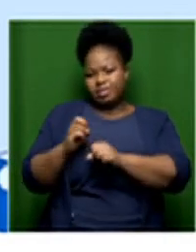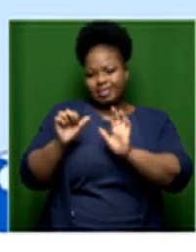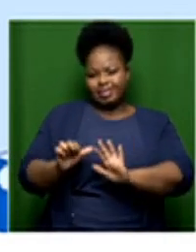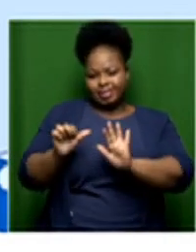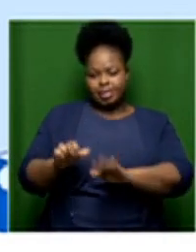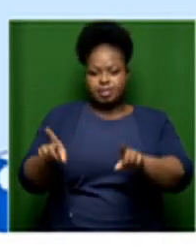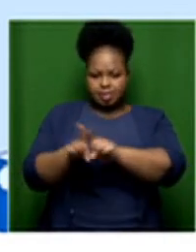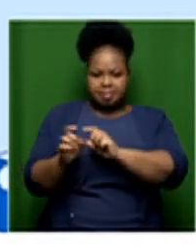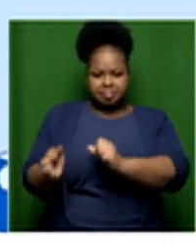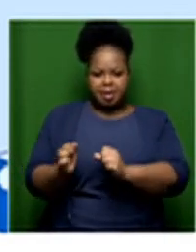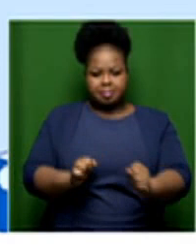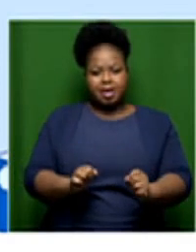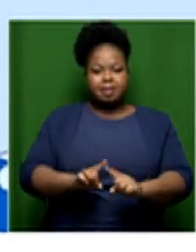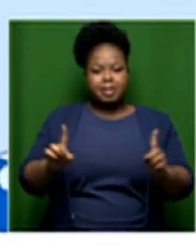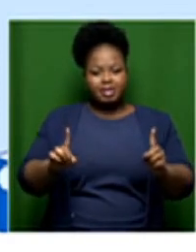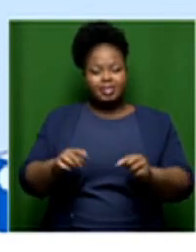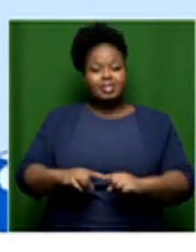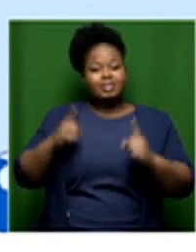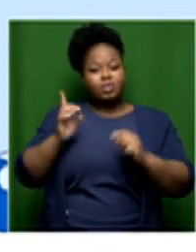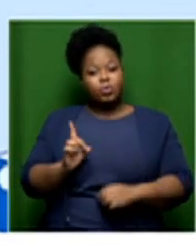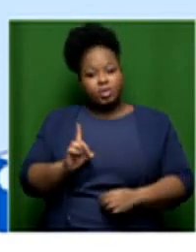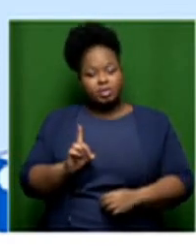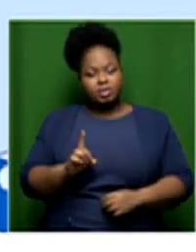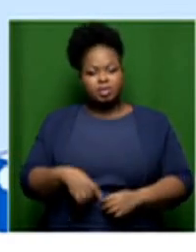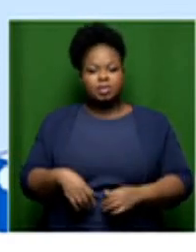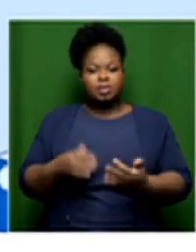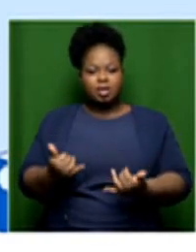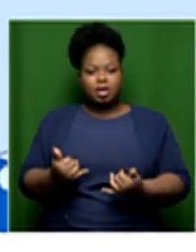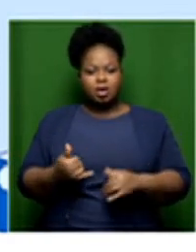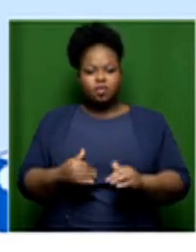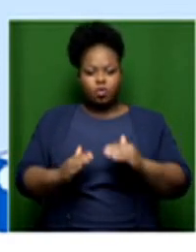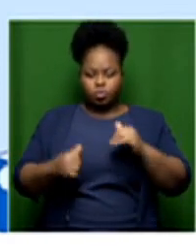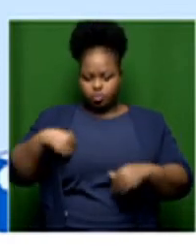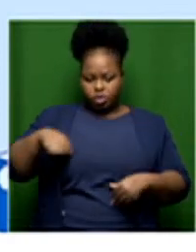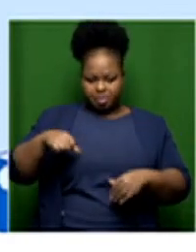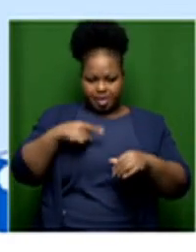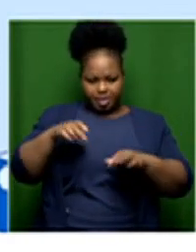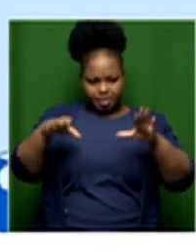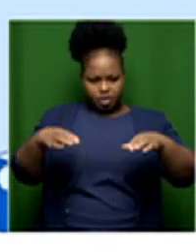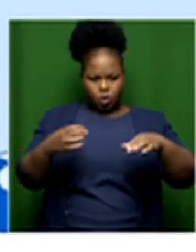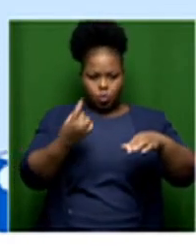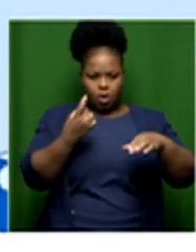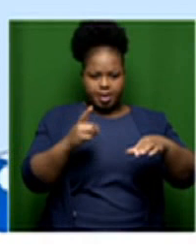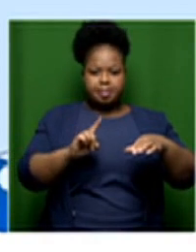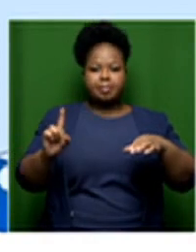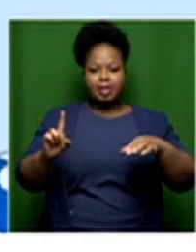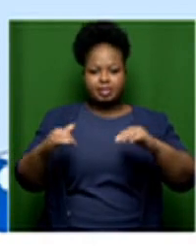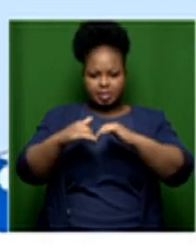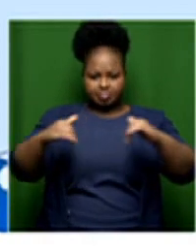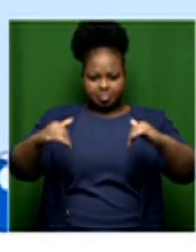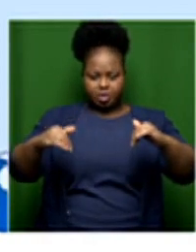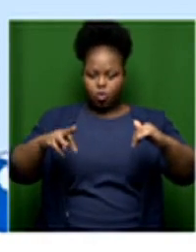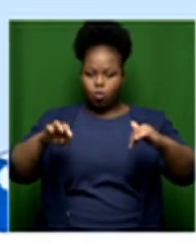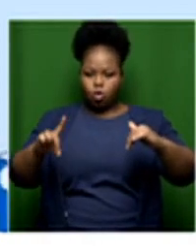election. The only changes that have been effected are within the confines of those municipal spaces in the geography of the